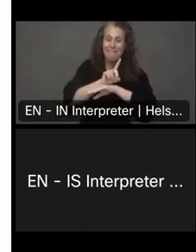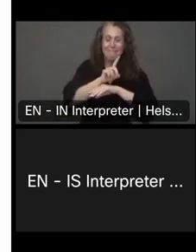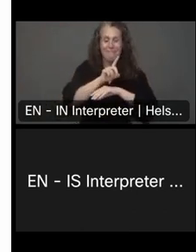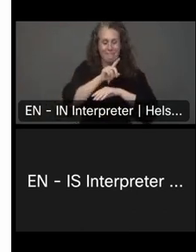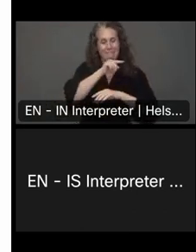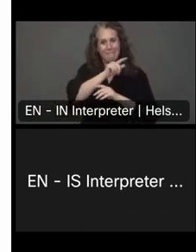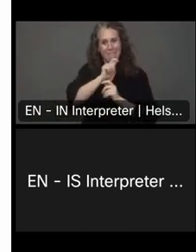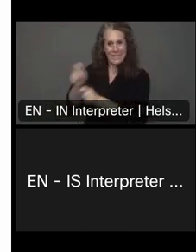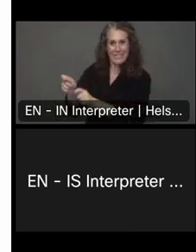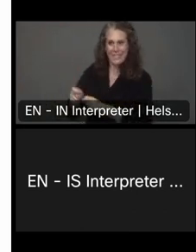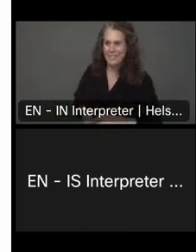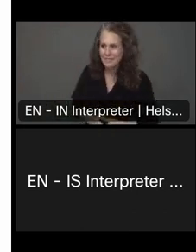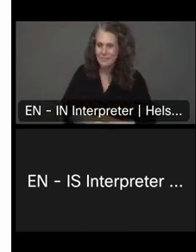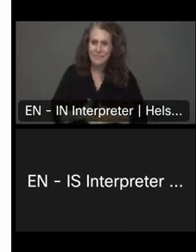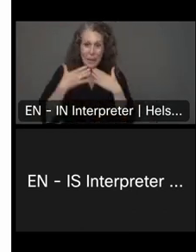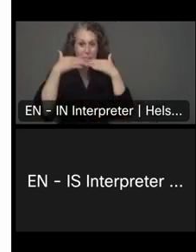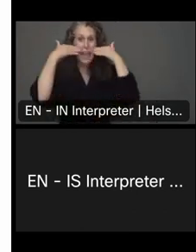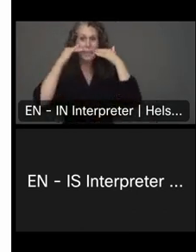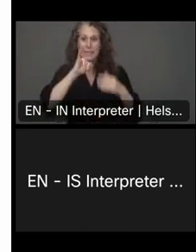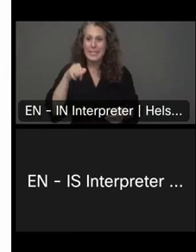Very happily, we have her here.